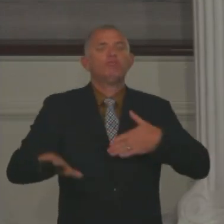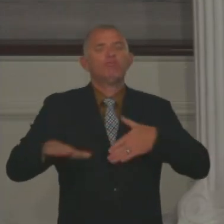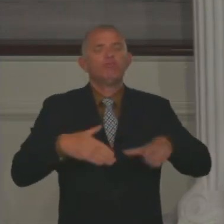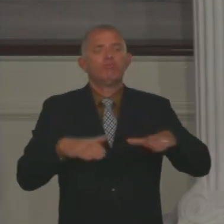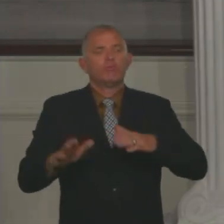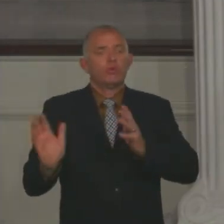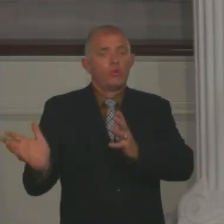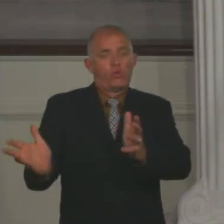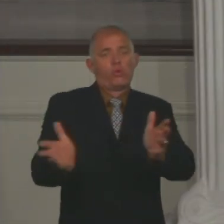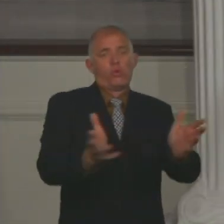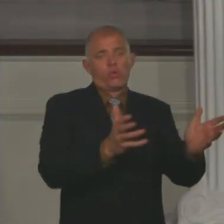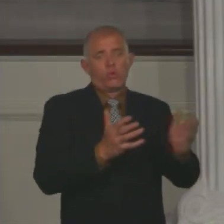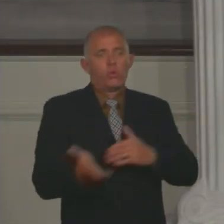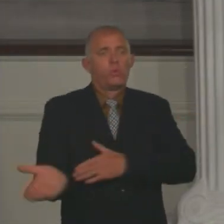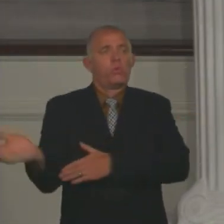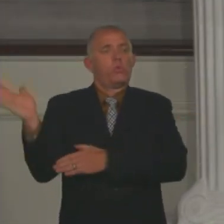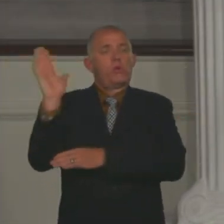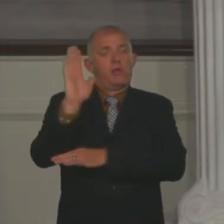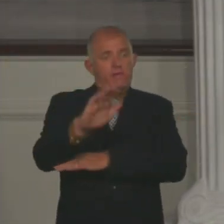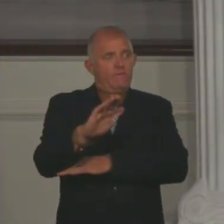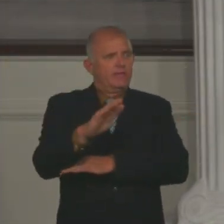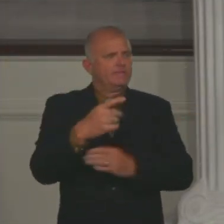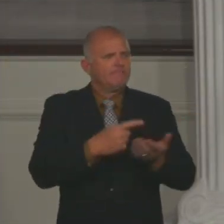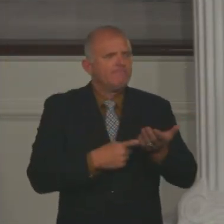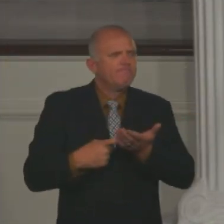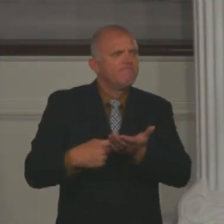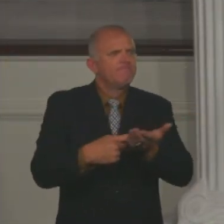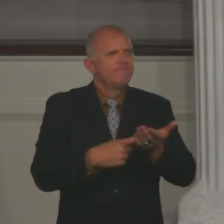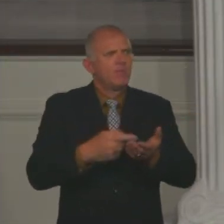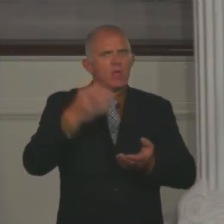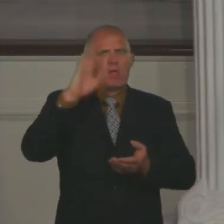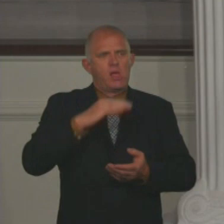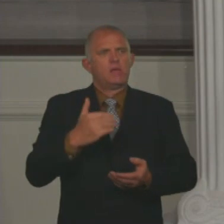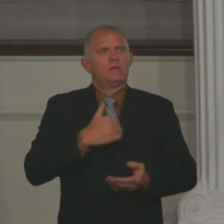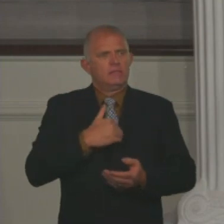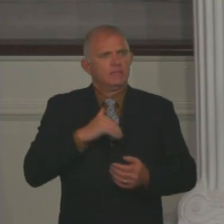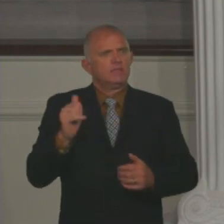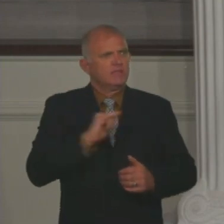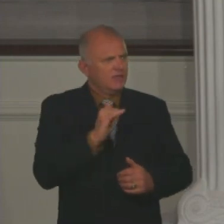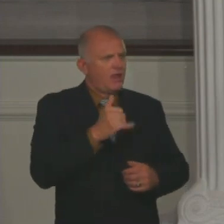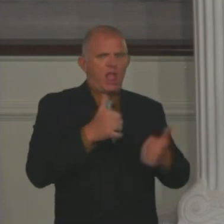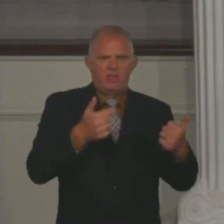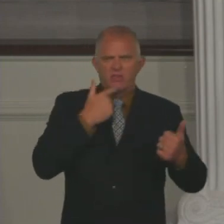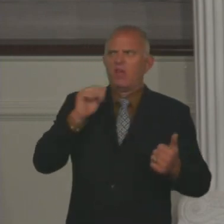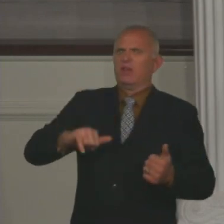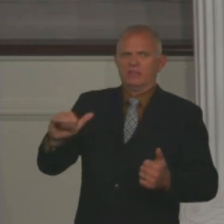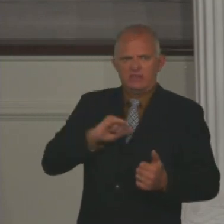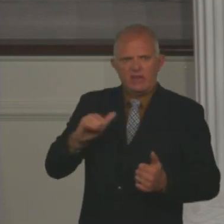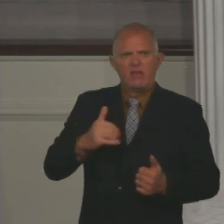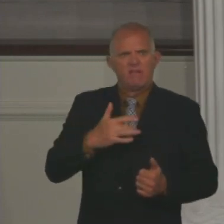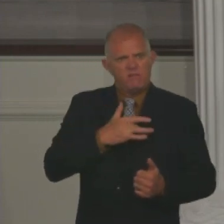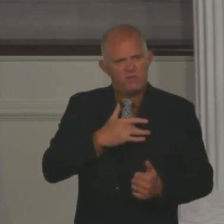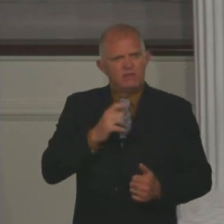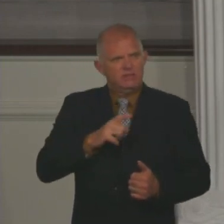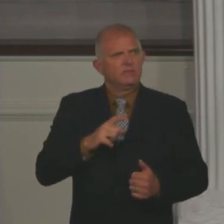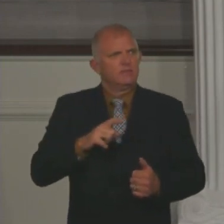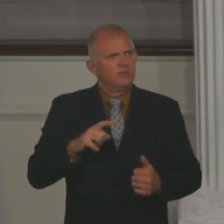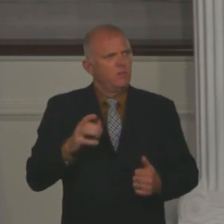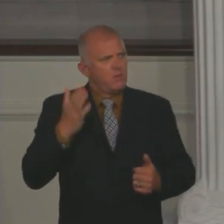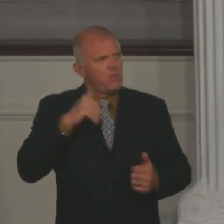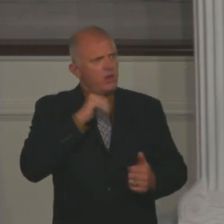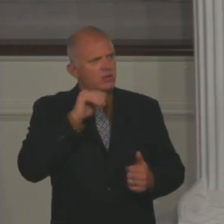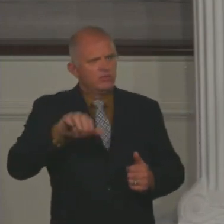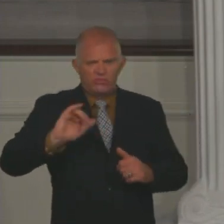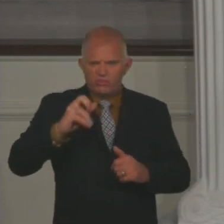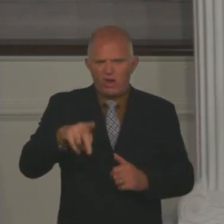long afternoon discussing what God had put on his heart. And Brother Anderson, out in the parking lot of that mall, said, "Brother Jack, if that's